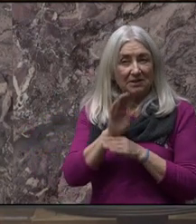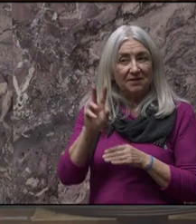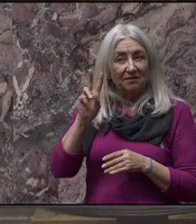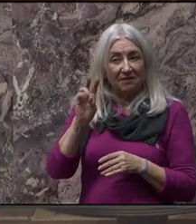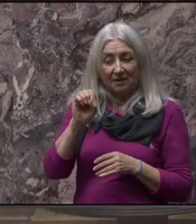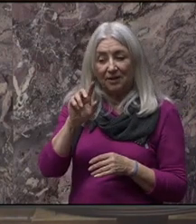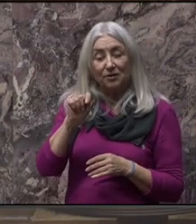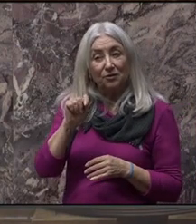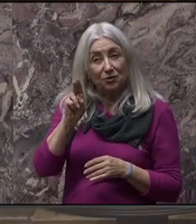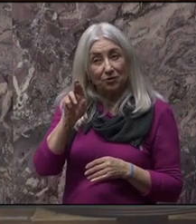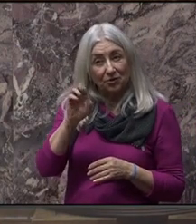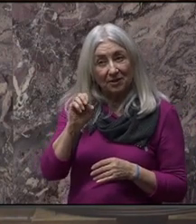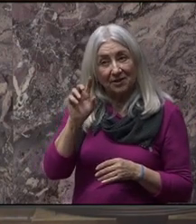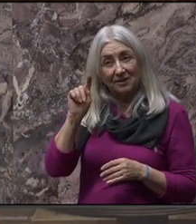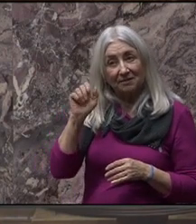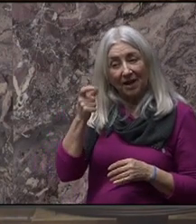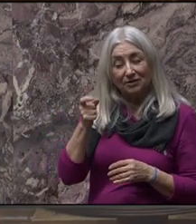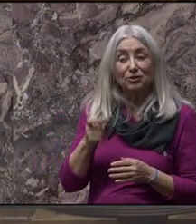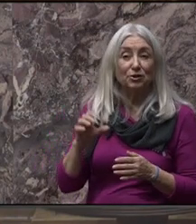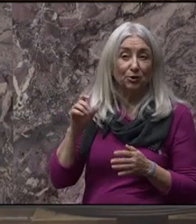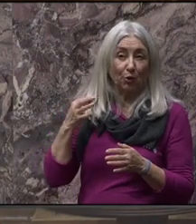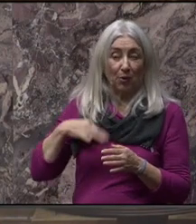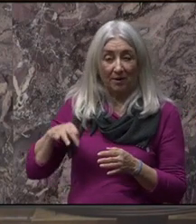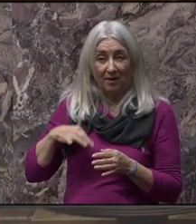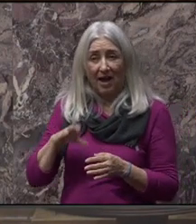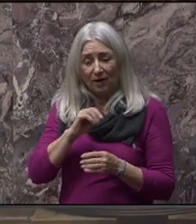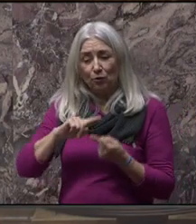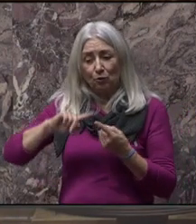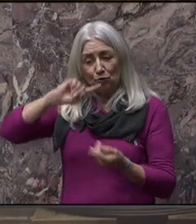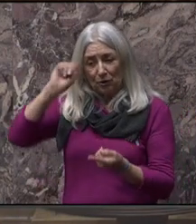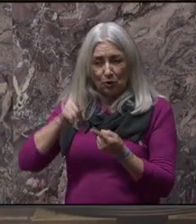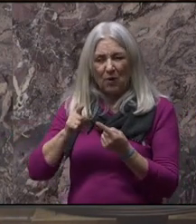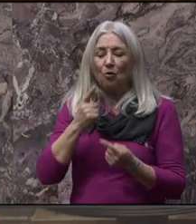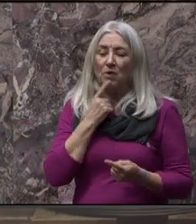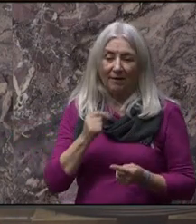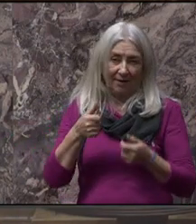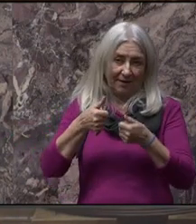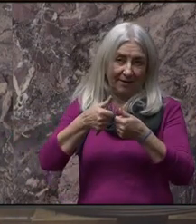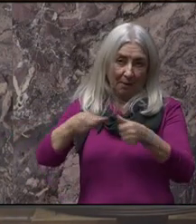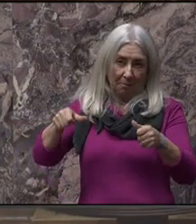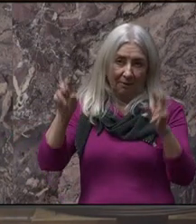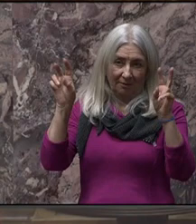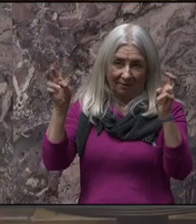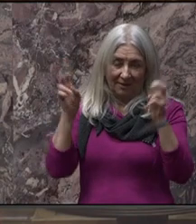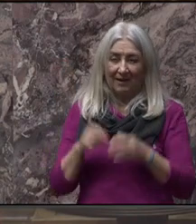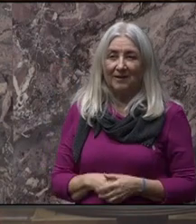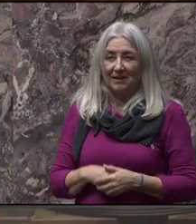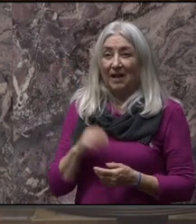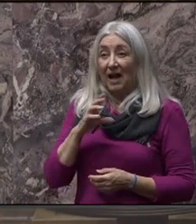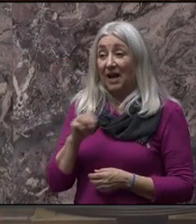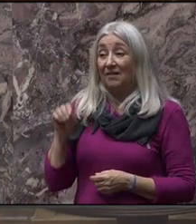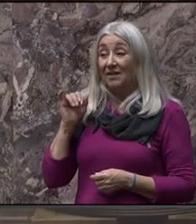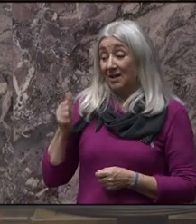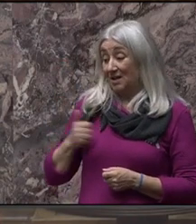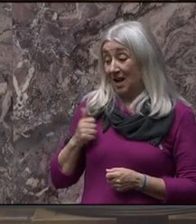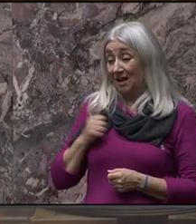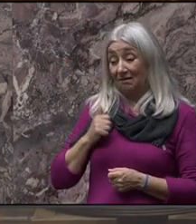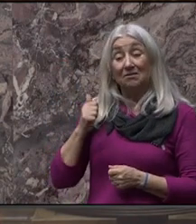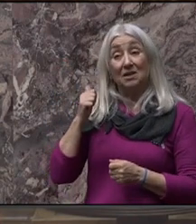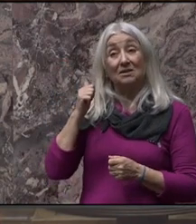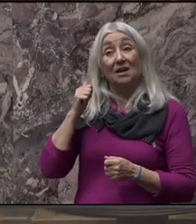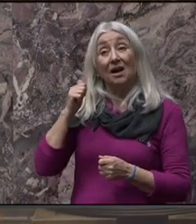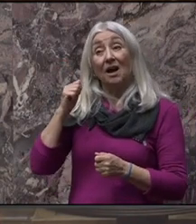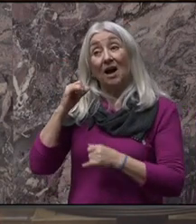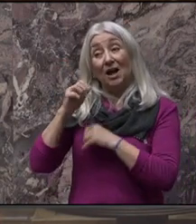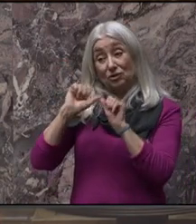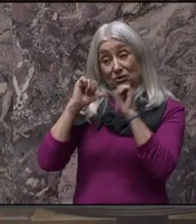and continued to reduce unnecessary red tape, which the Canadian Federation of Independent Business recognized again